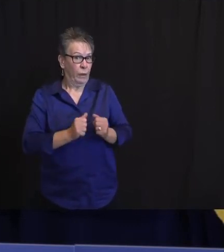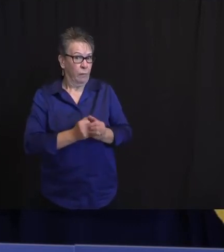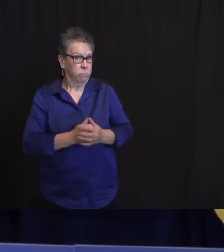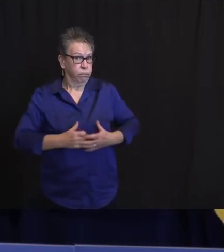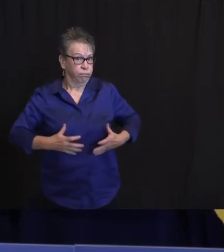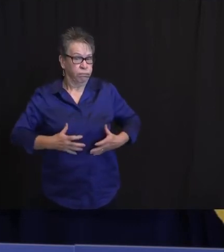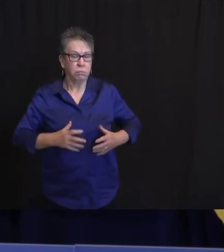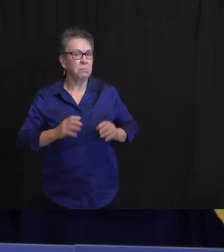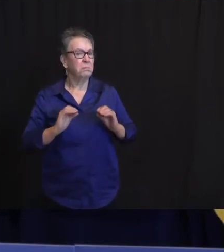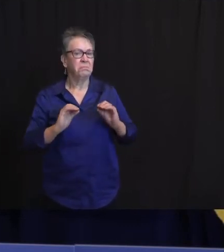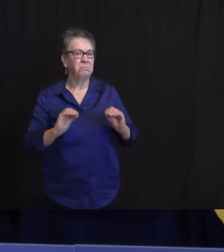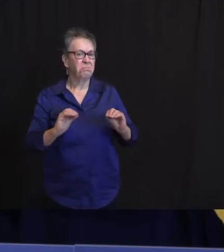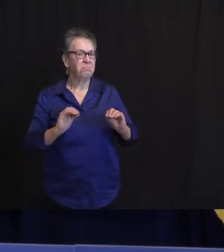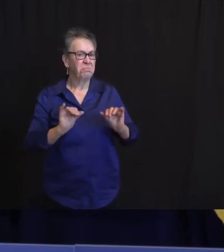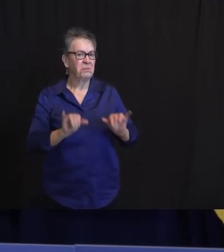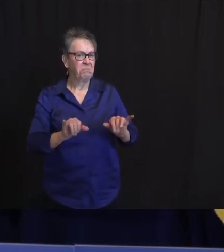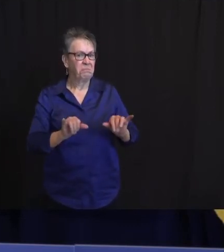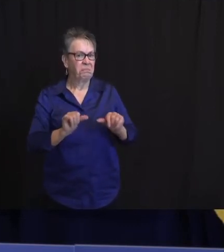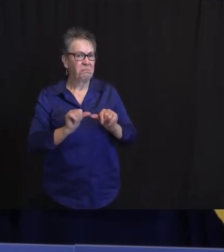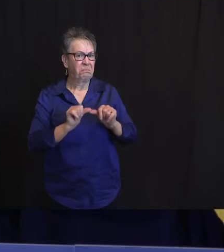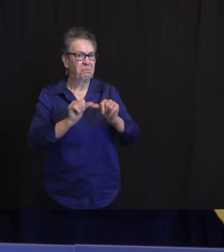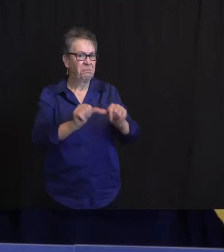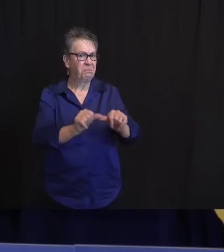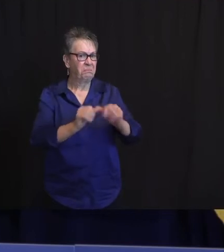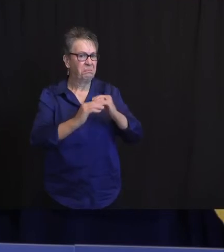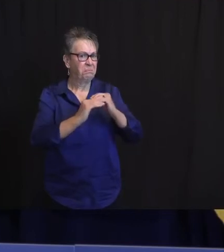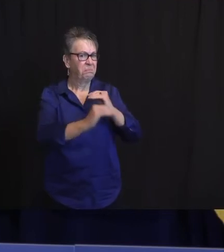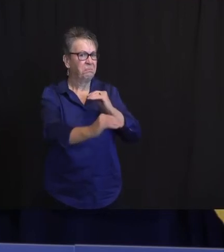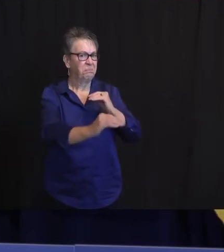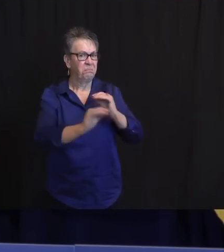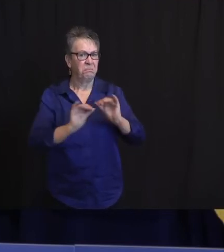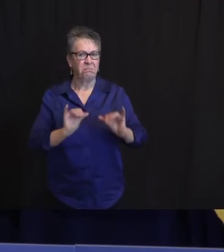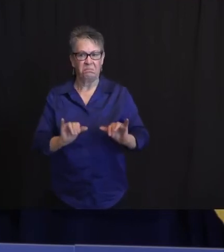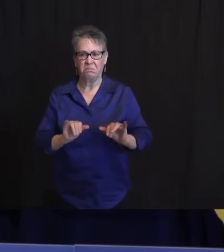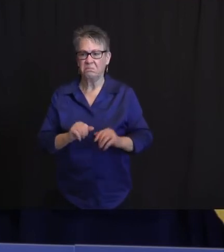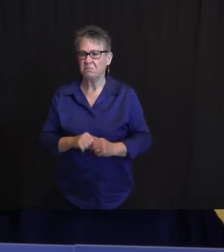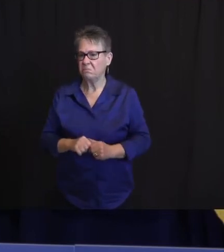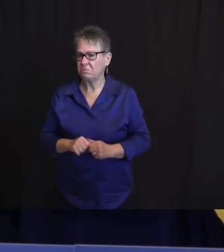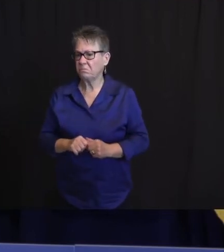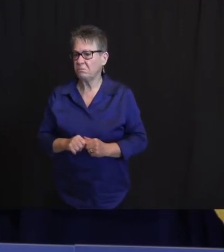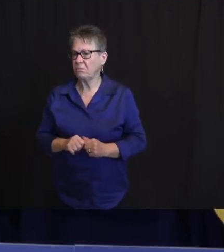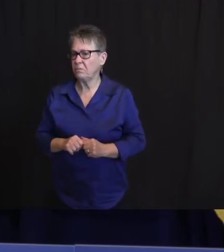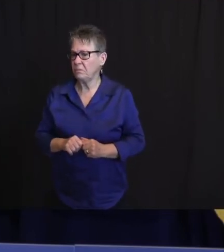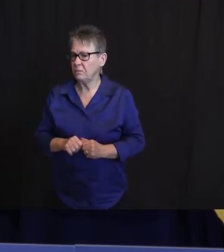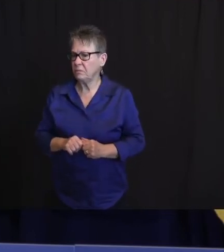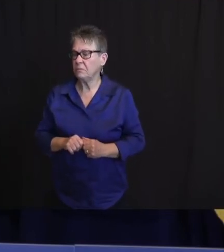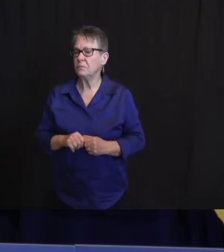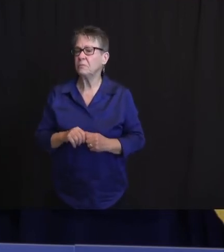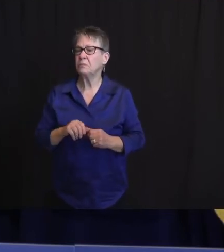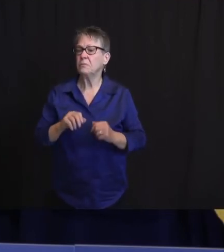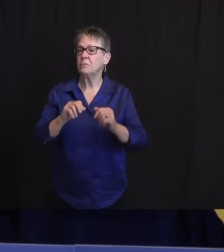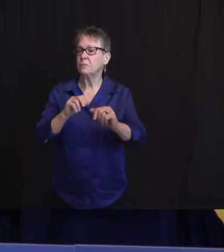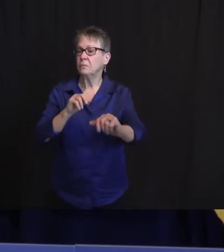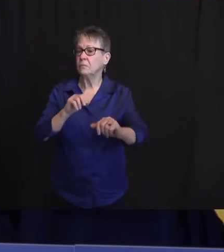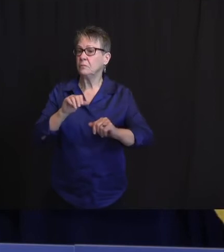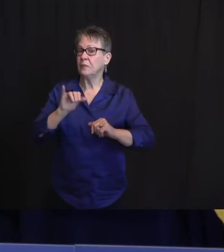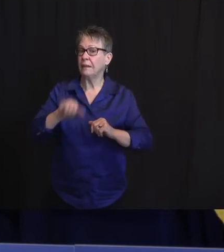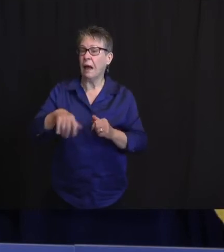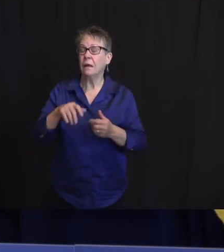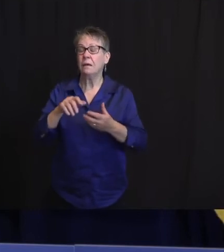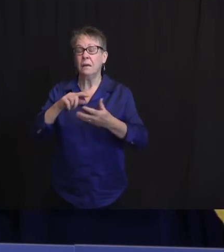The governor reviewed the new cases and deaths reported. In terms of deaths, the breakdown by race and ethnicity is